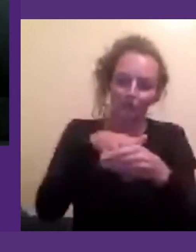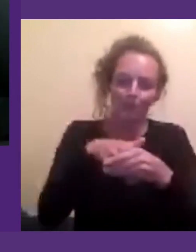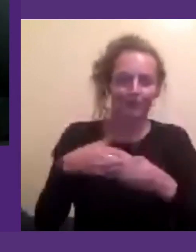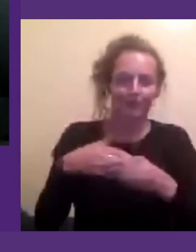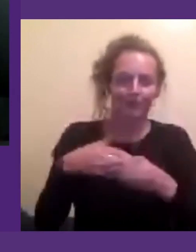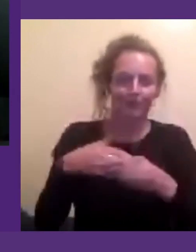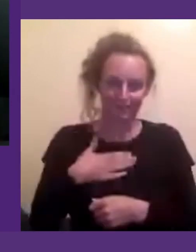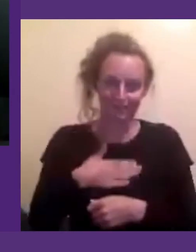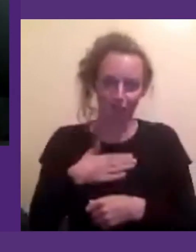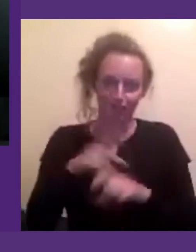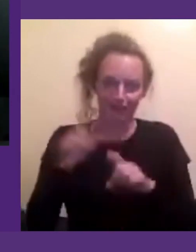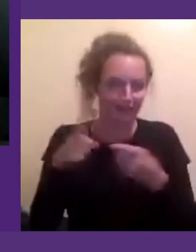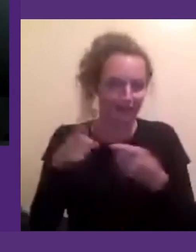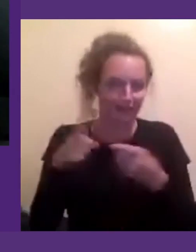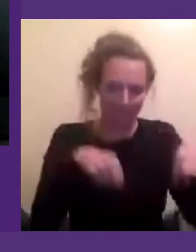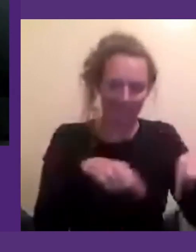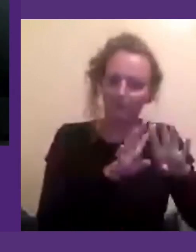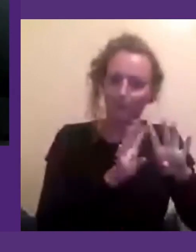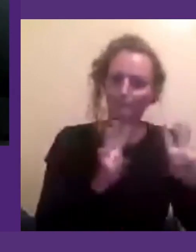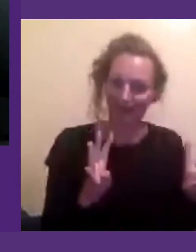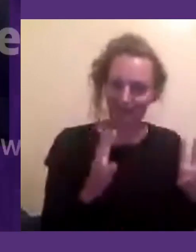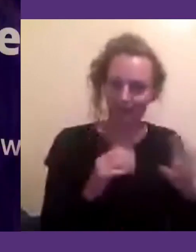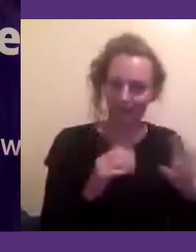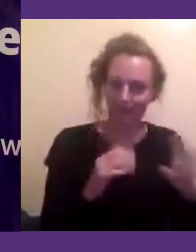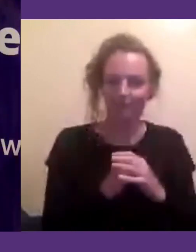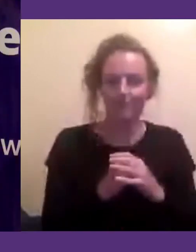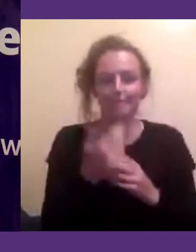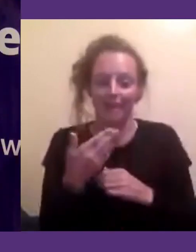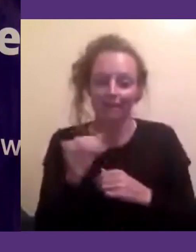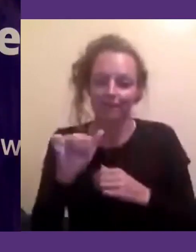so much for all your help, and I look forward to catching up with you again soon.